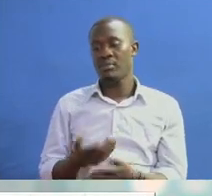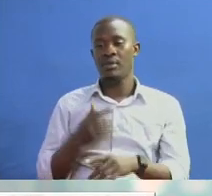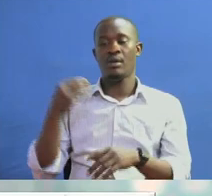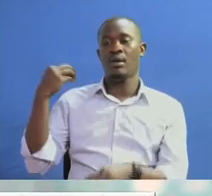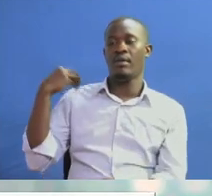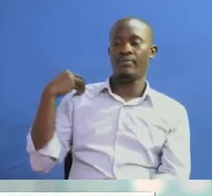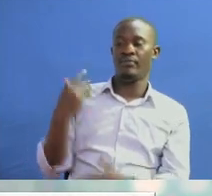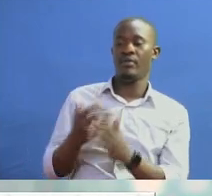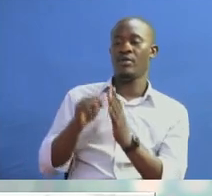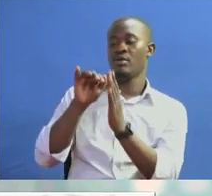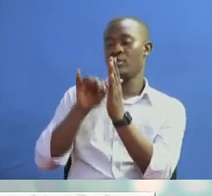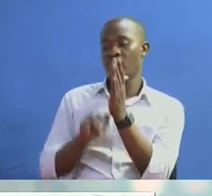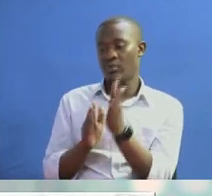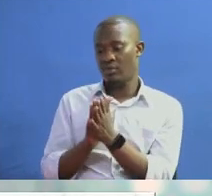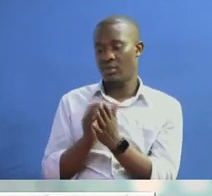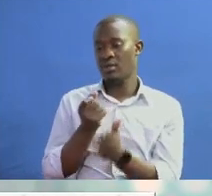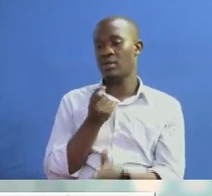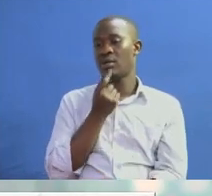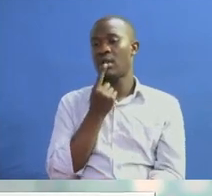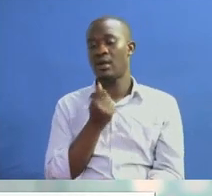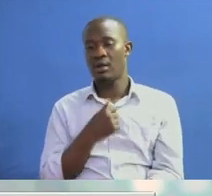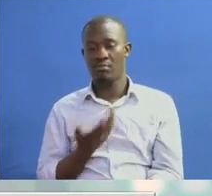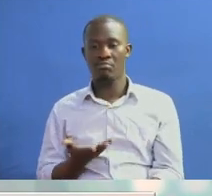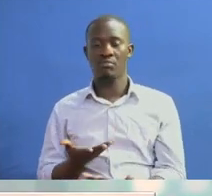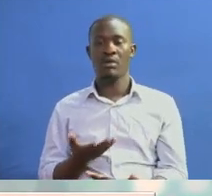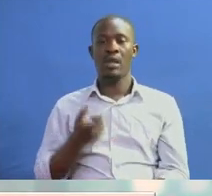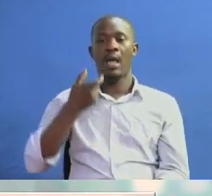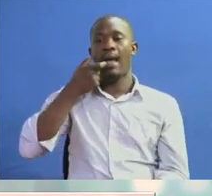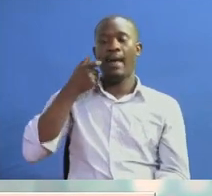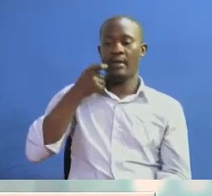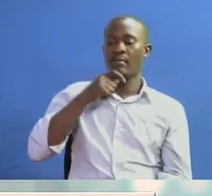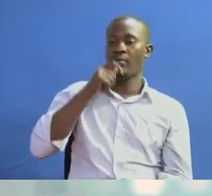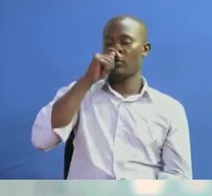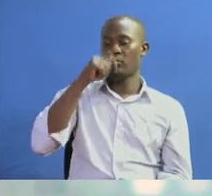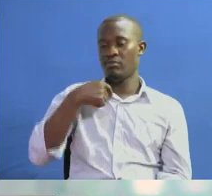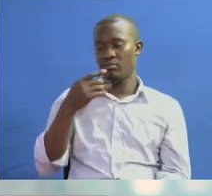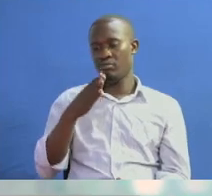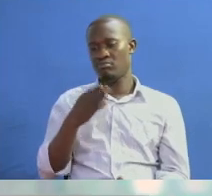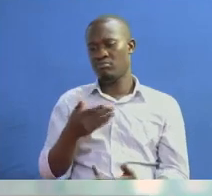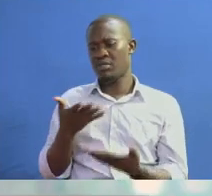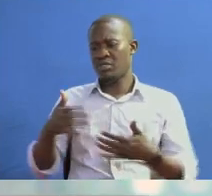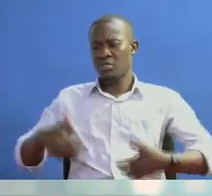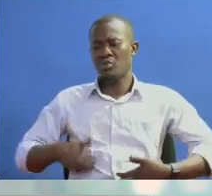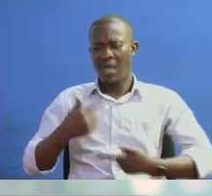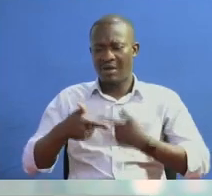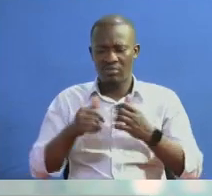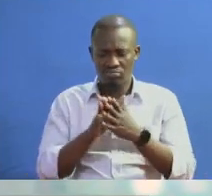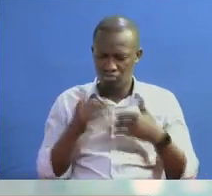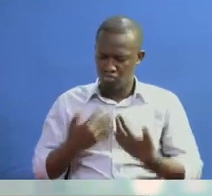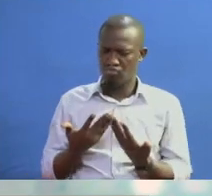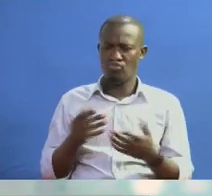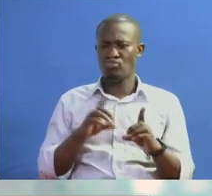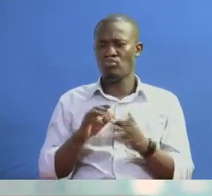know, drug abuse, because these young people are getting into this space because of frustration from life. You know, we had